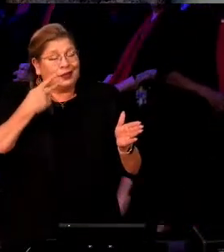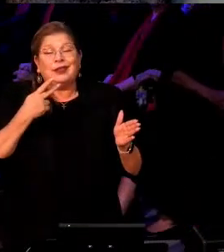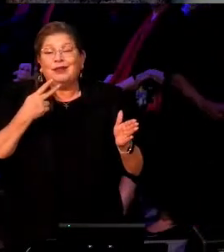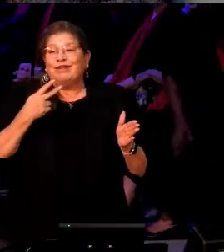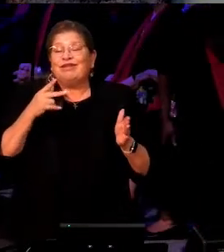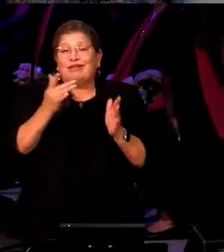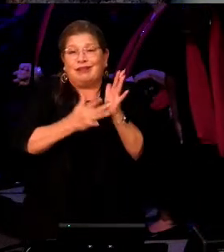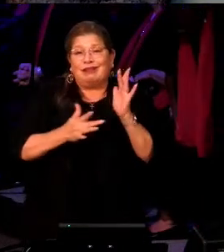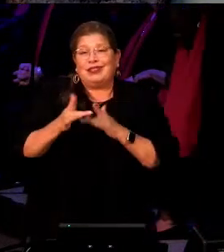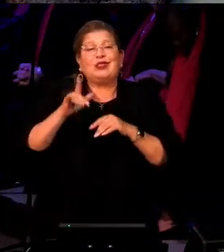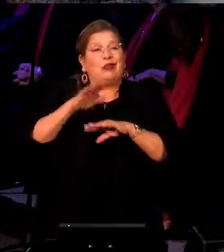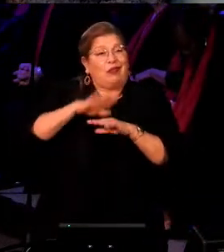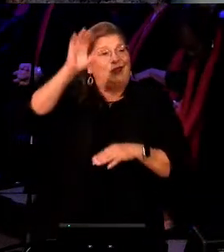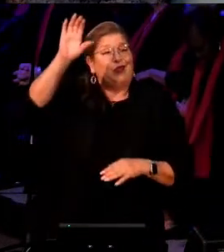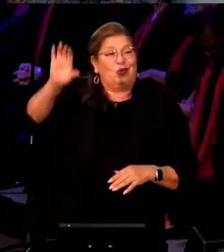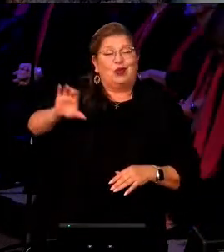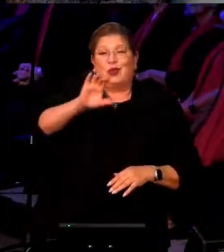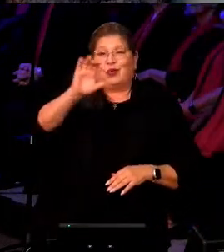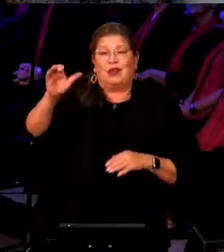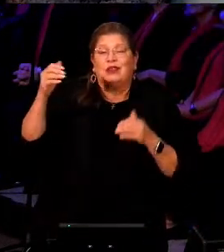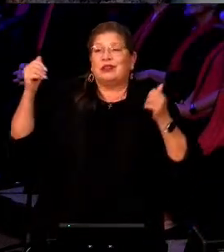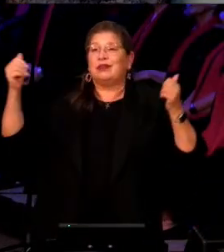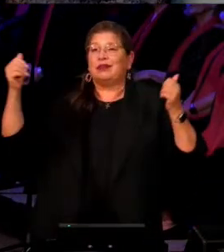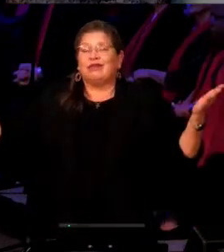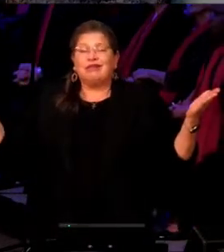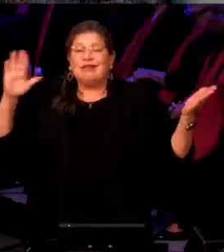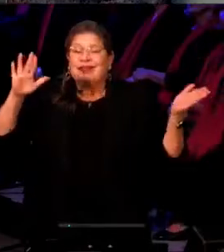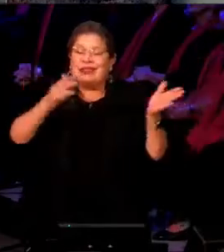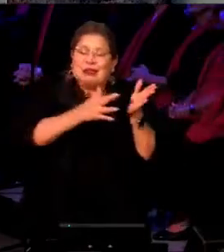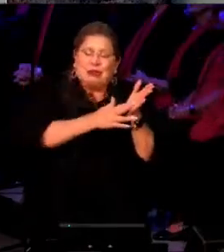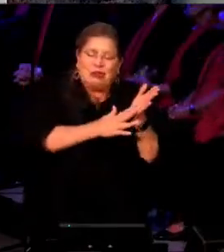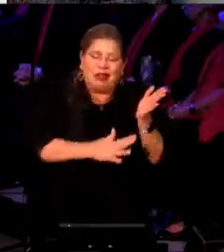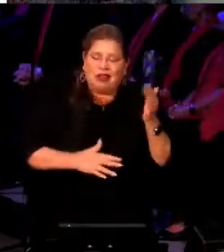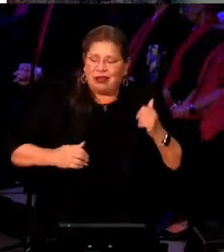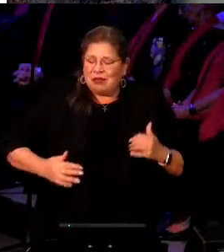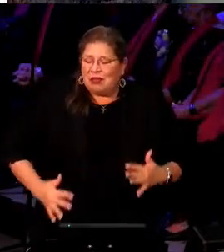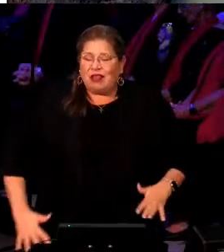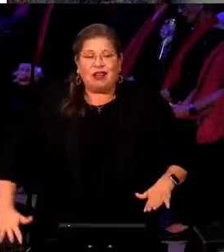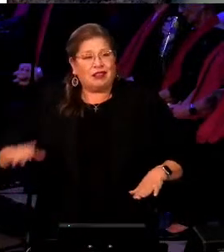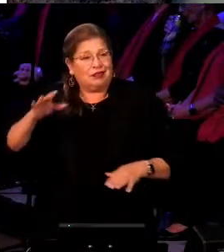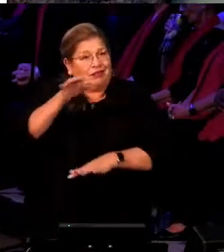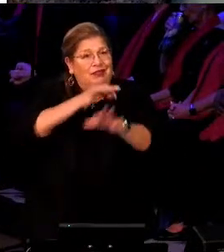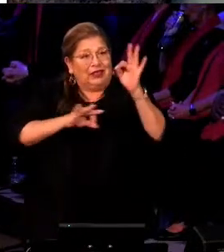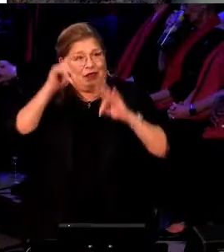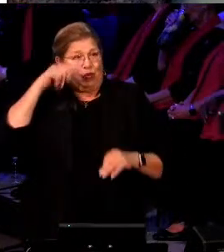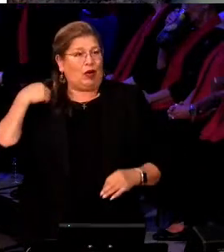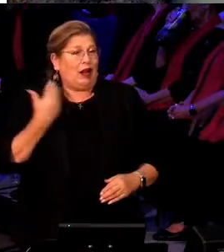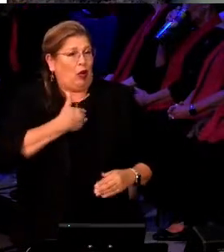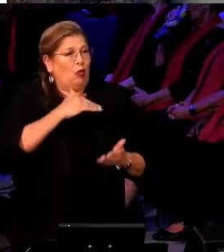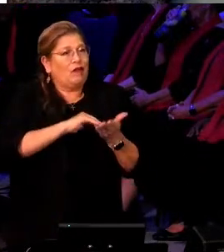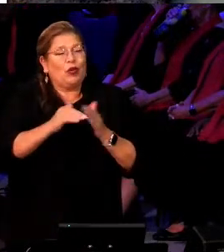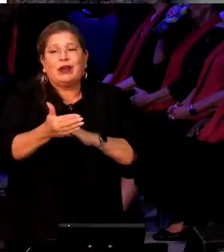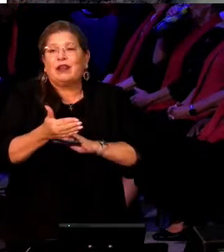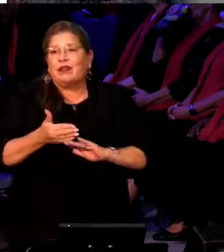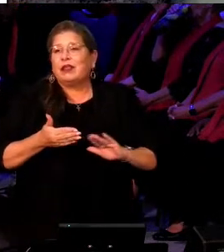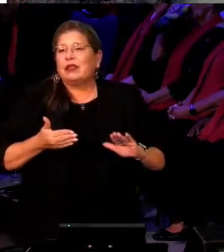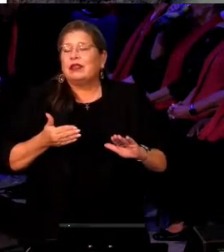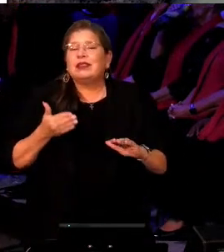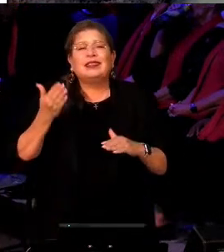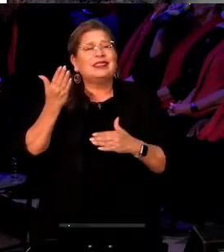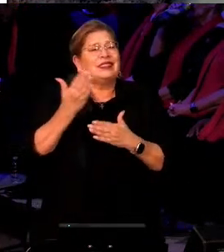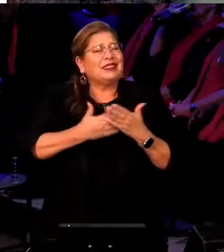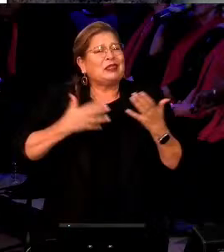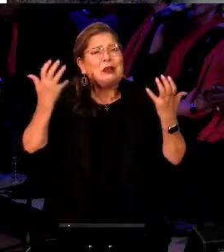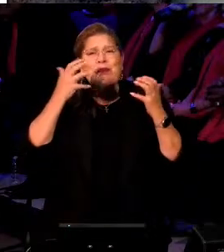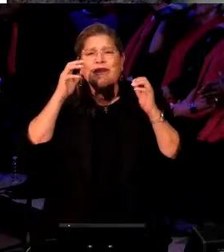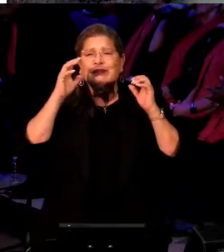is hanging on the cross, shedding his blood so that we might be forgiven, some